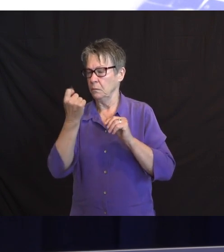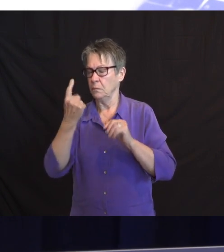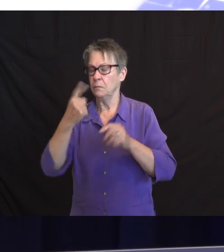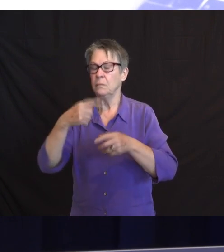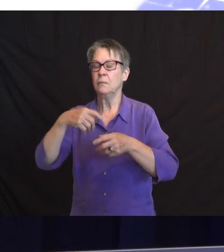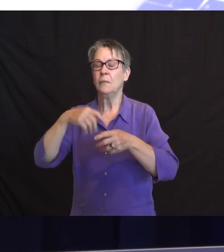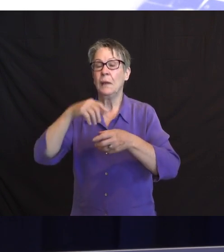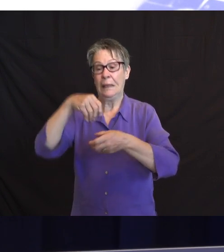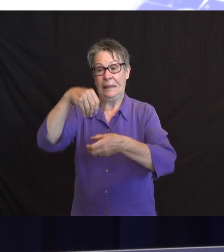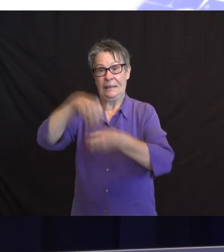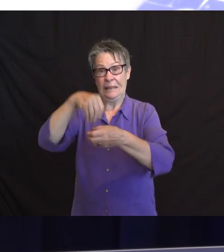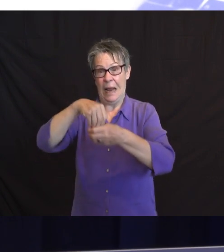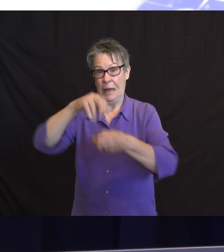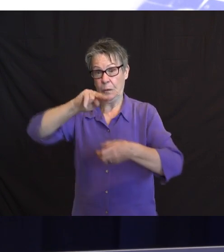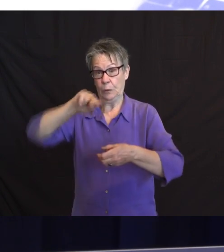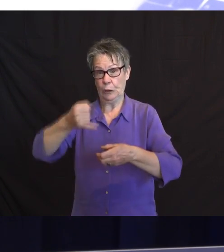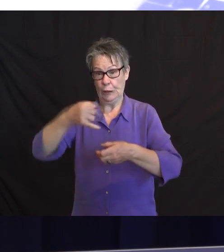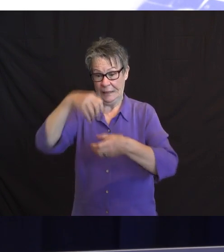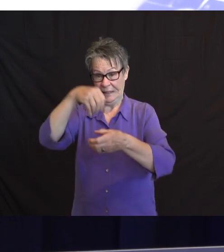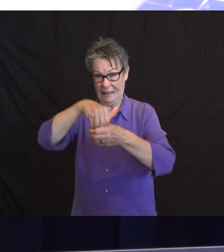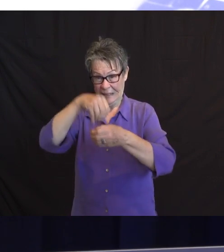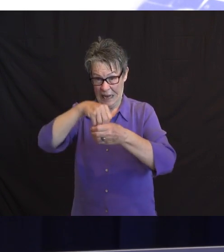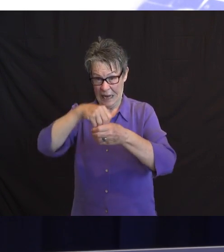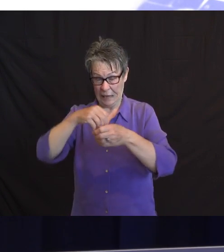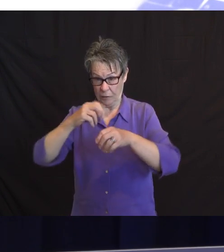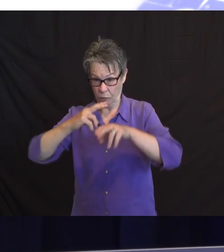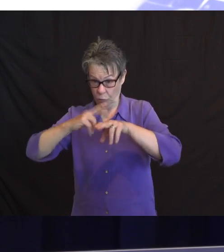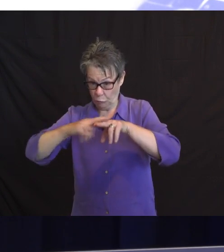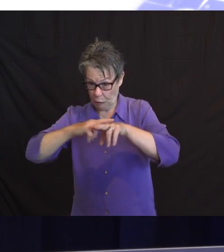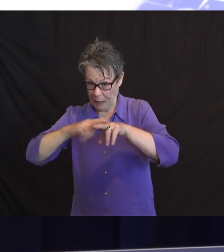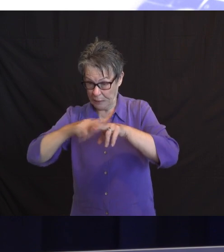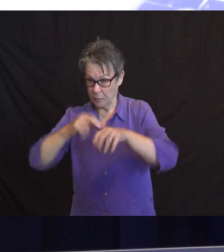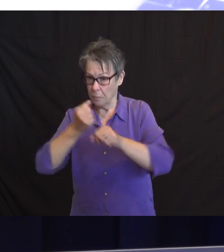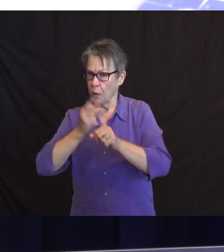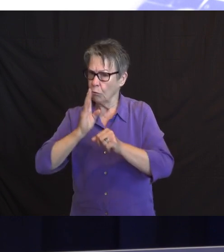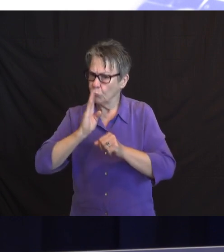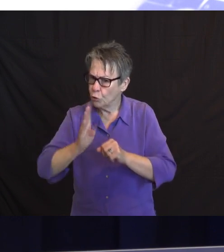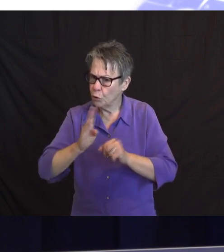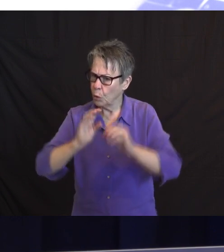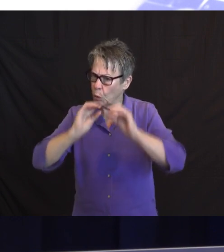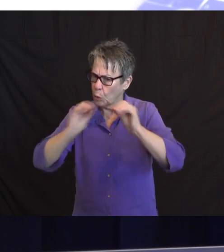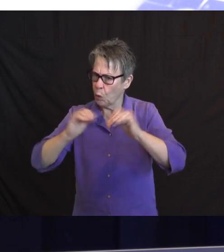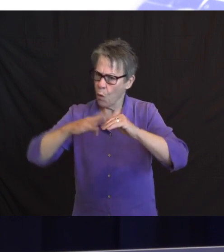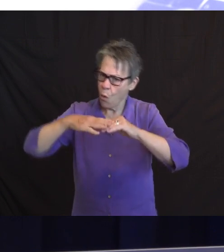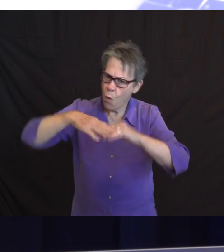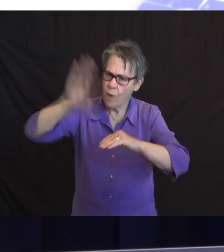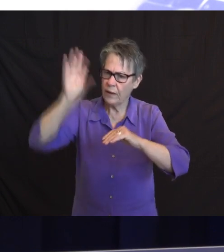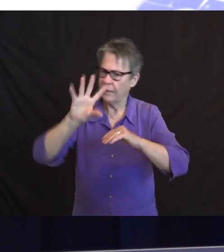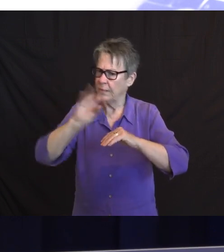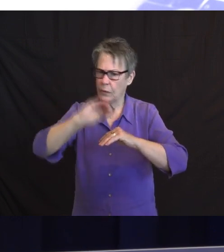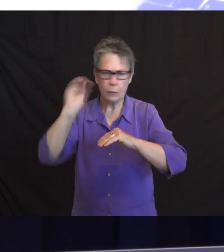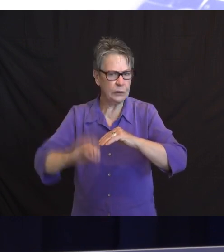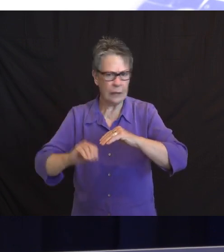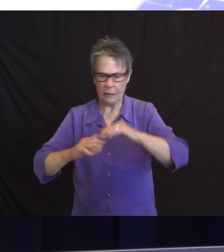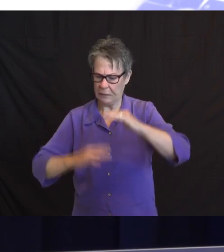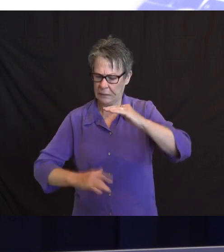up. But ultimately, we will be going up against that 50%, and that's where, as the governor said, face